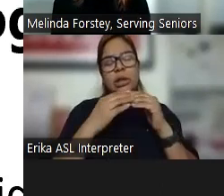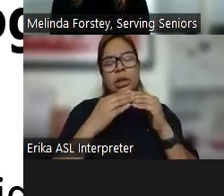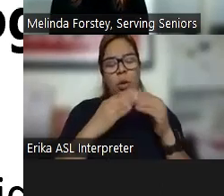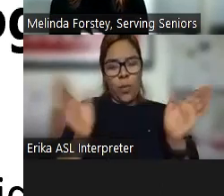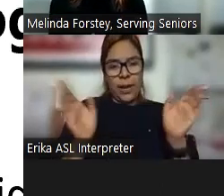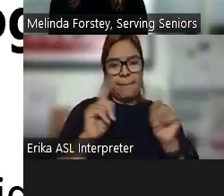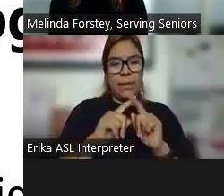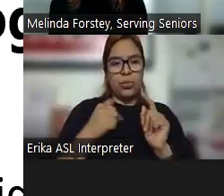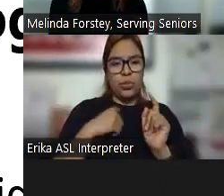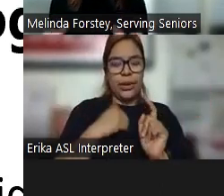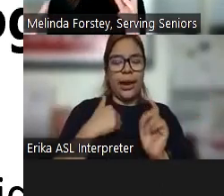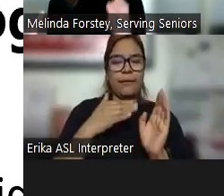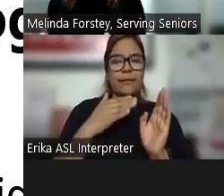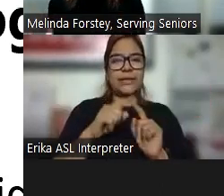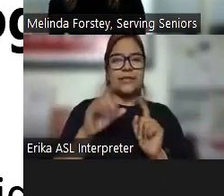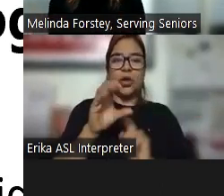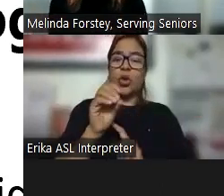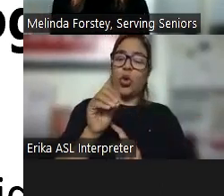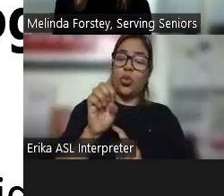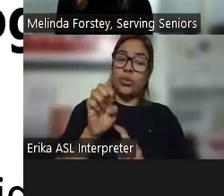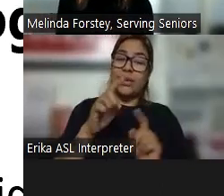codes that are at higher risk.